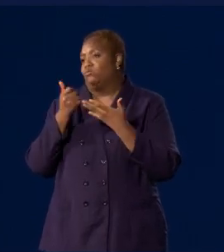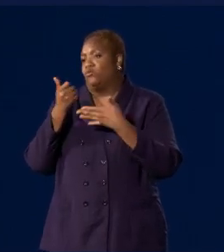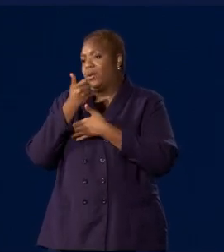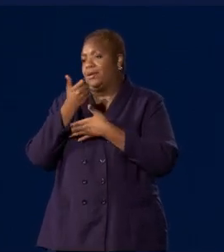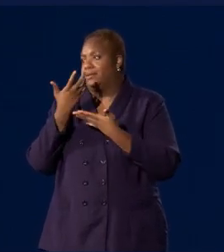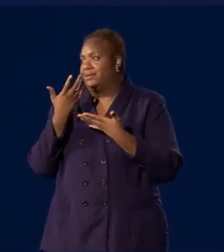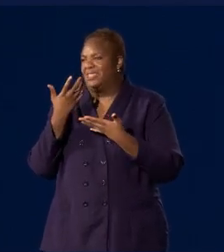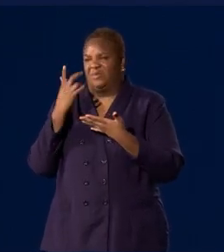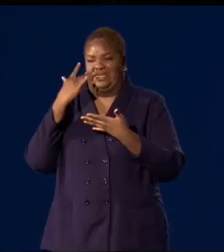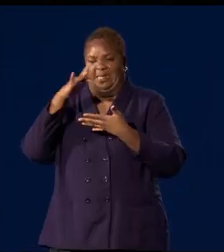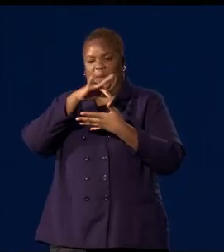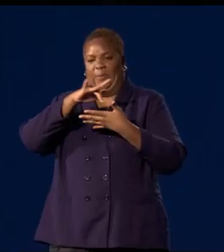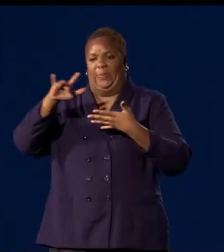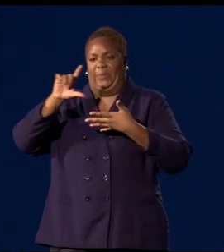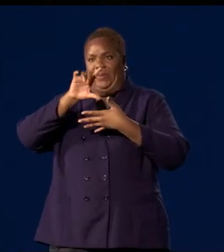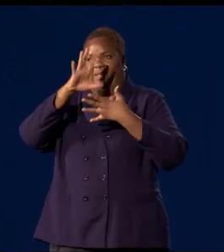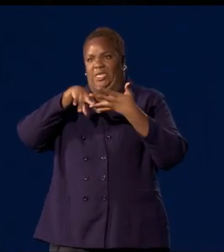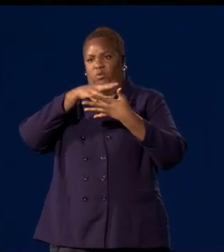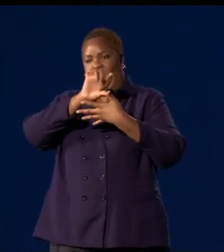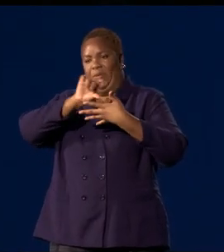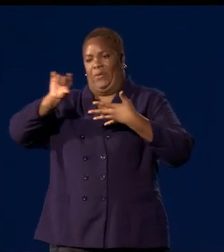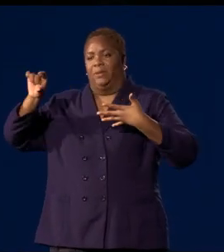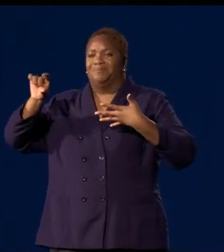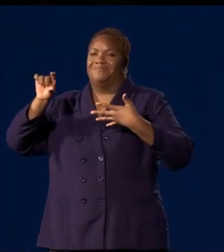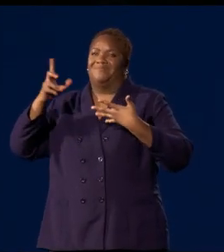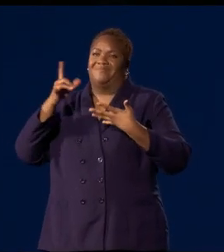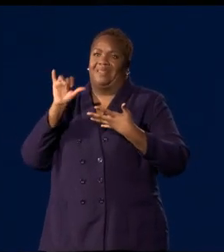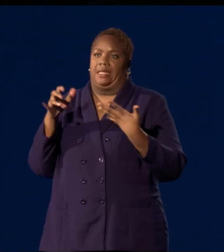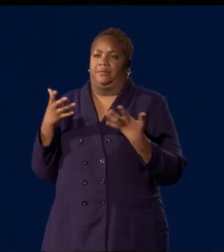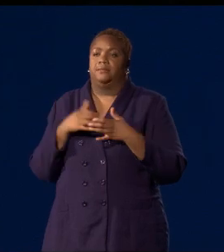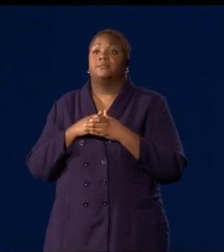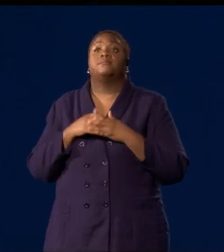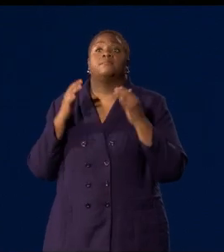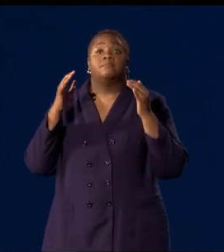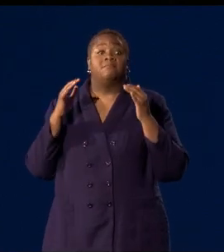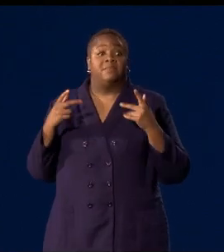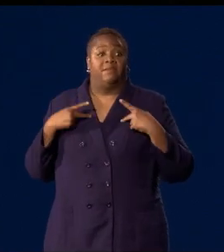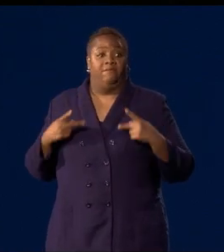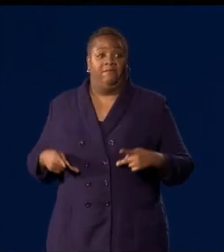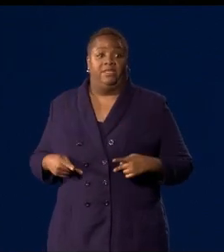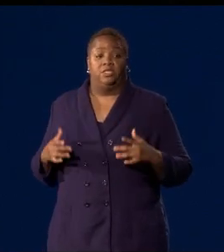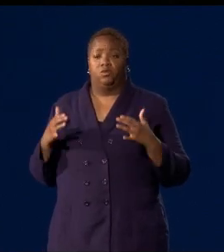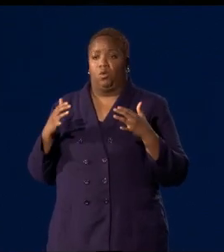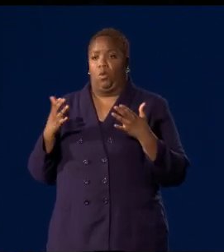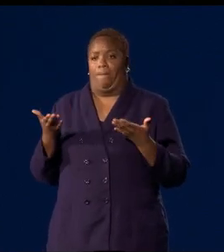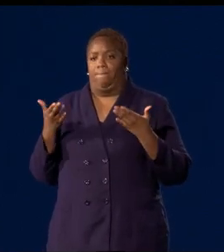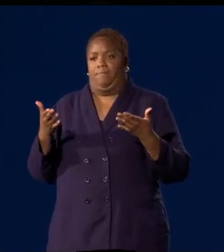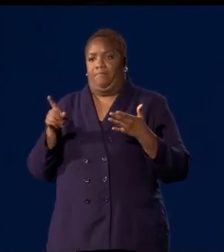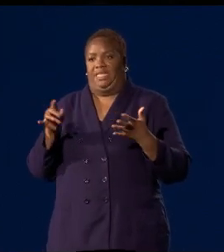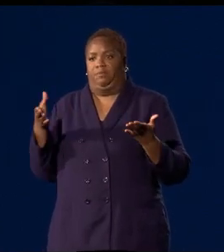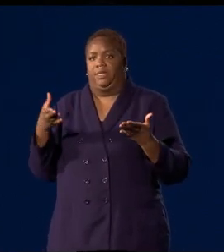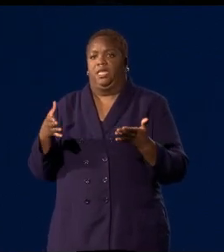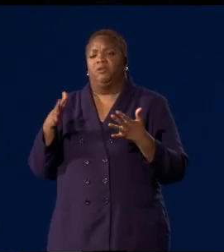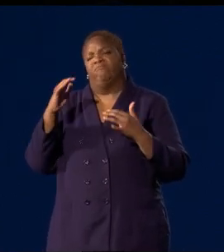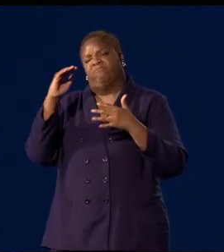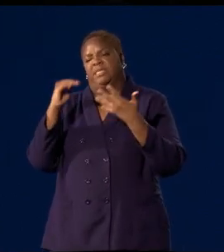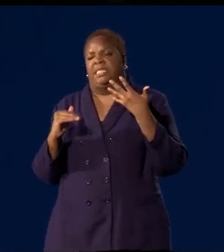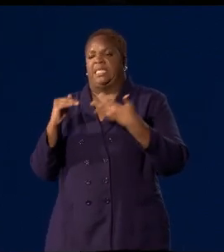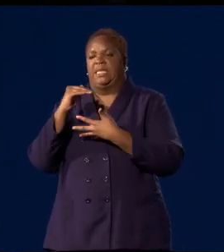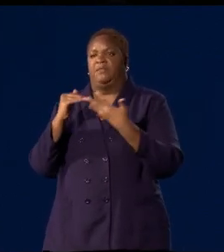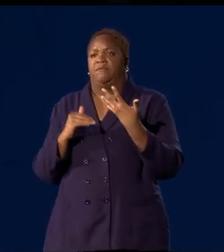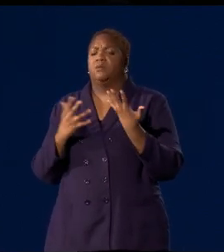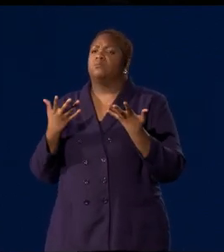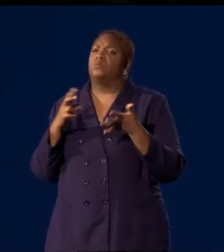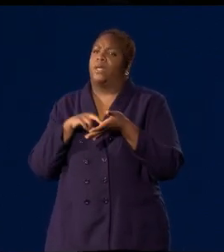the top of the graph on that second column. And the necessity of physical presence is pretty evenly distributed. What it all adds